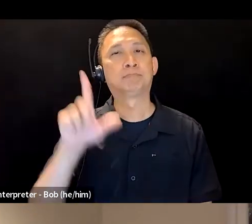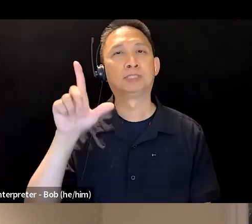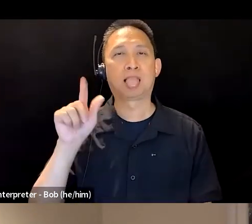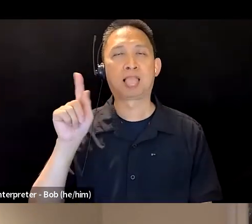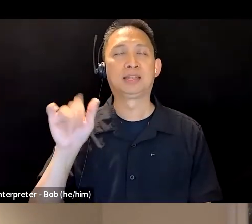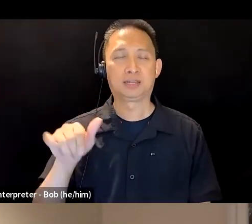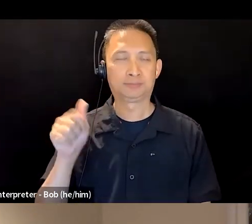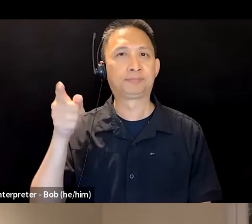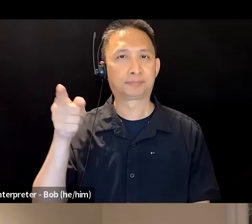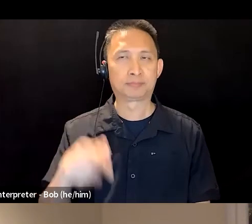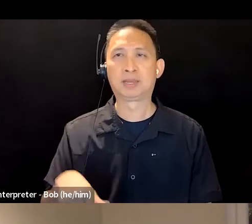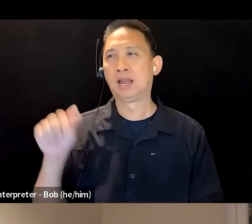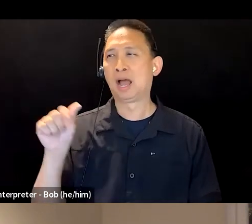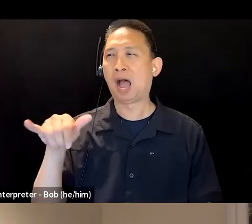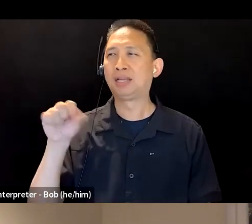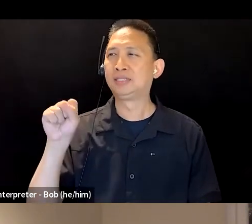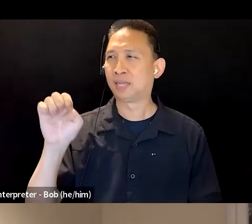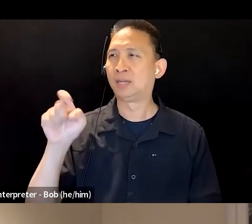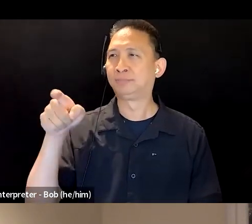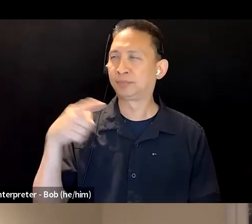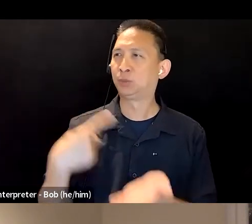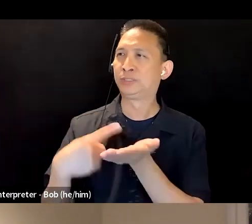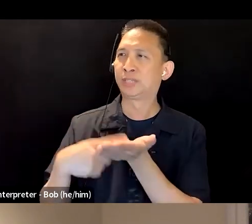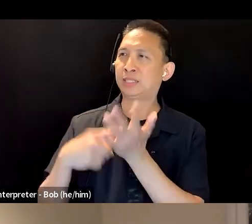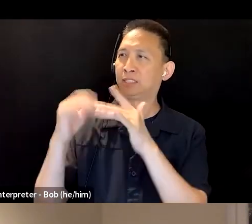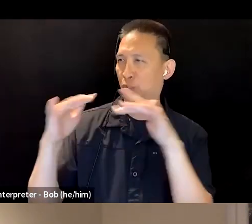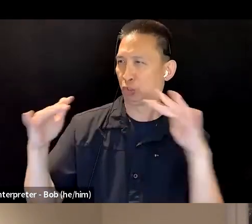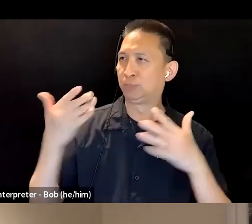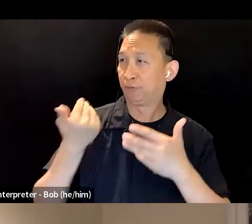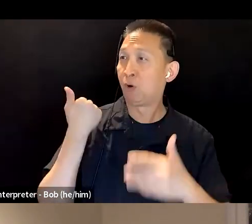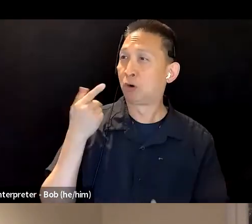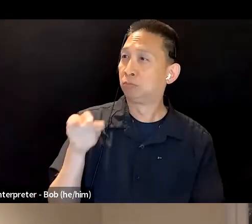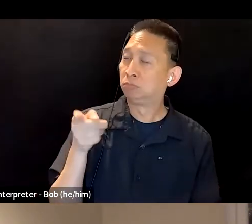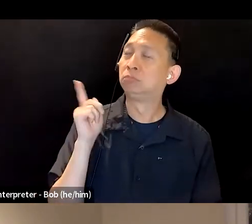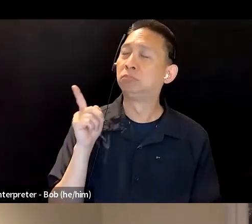So Ayse, you touched on diversity and the question of